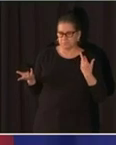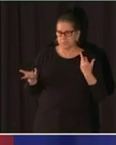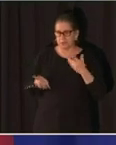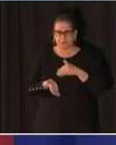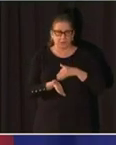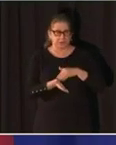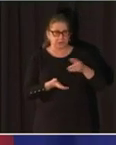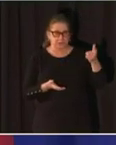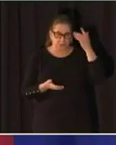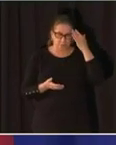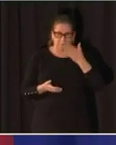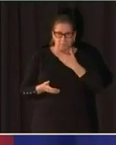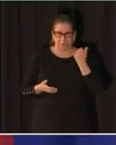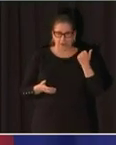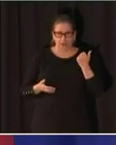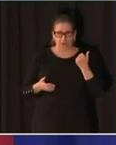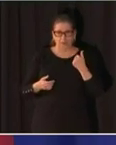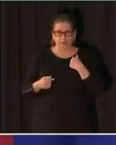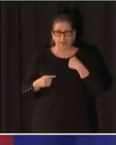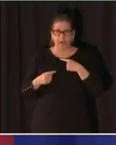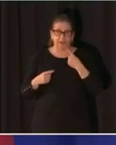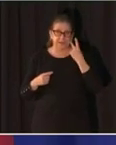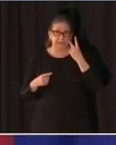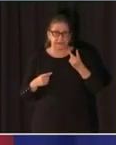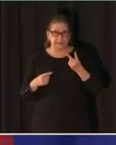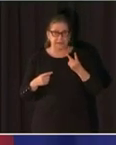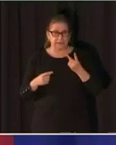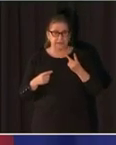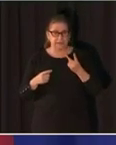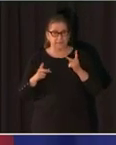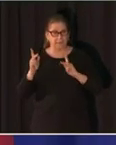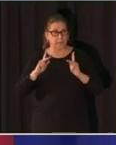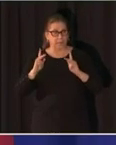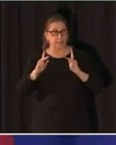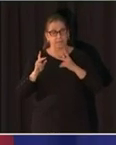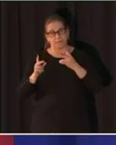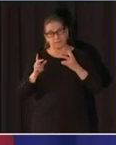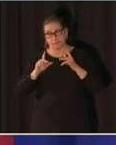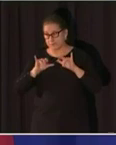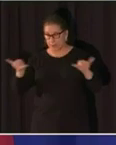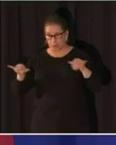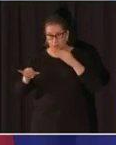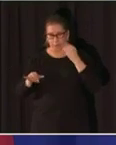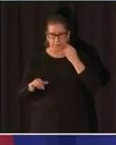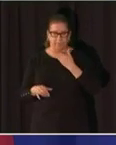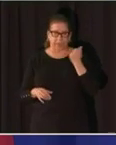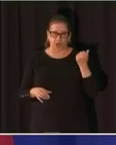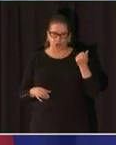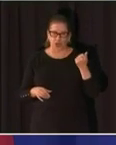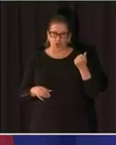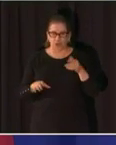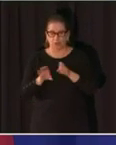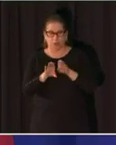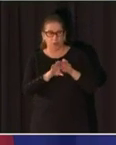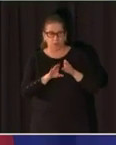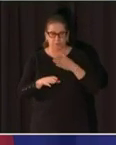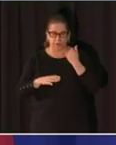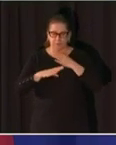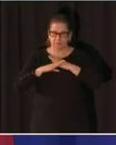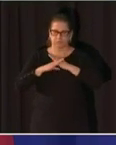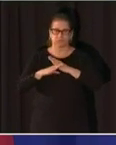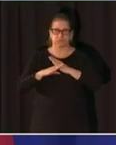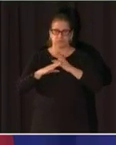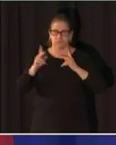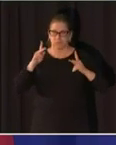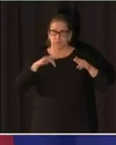benefits of keeping kids at home, closing essential businesses, mass gatherings. All of these interventions were put in place in